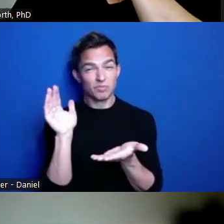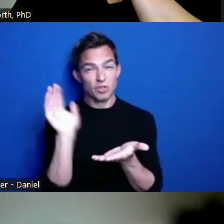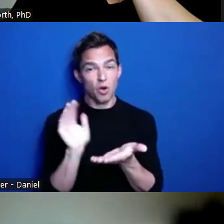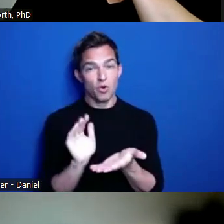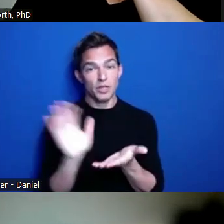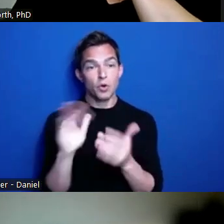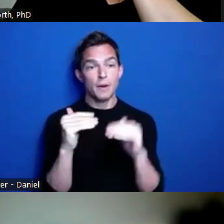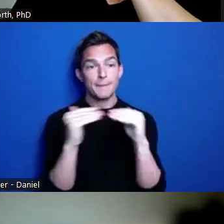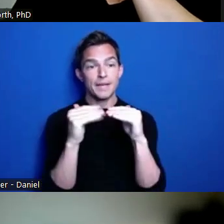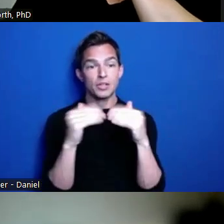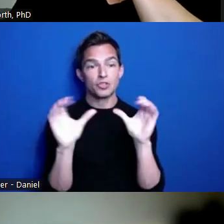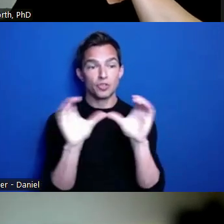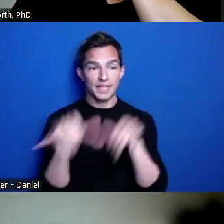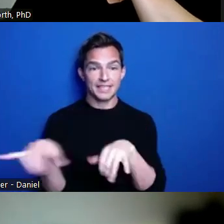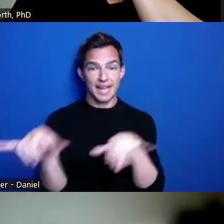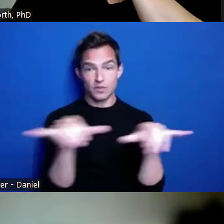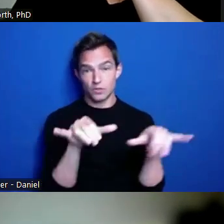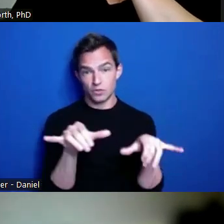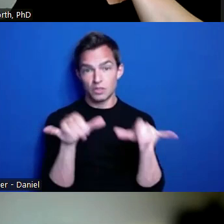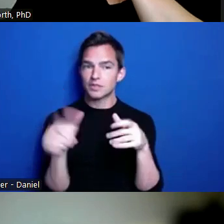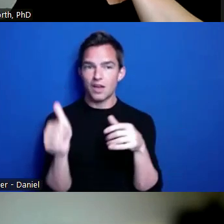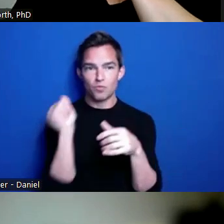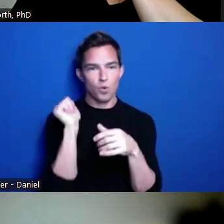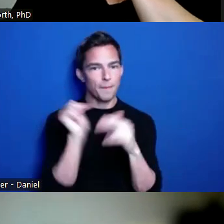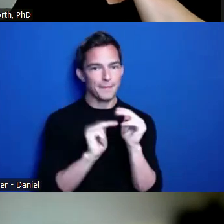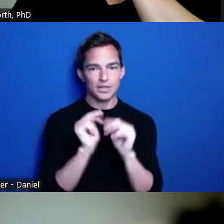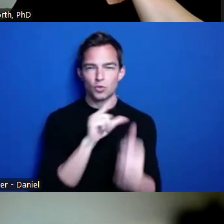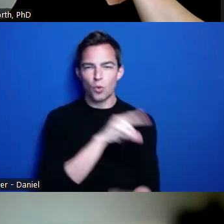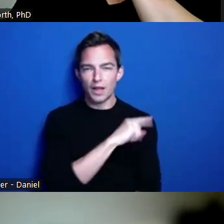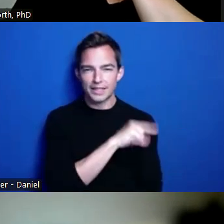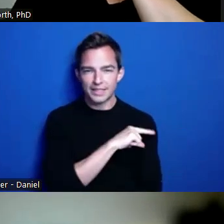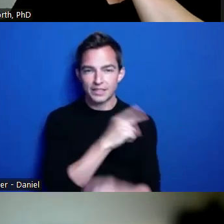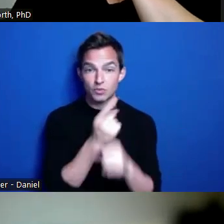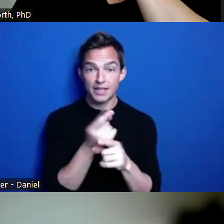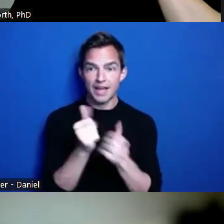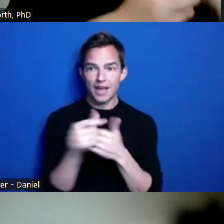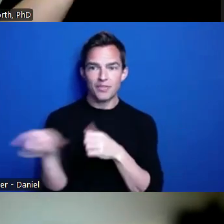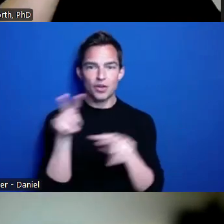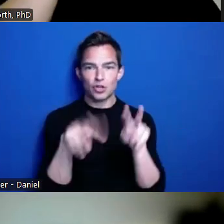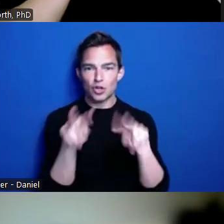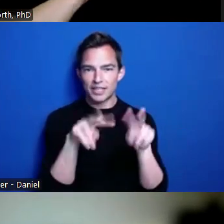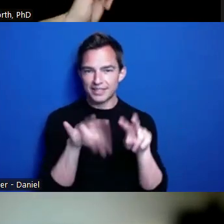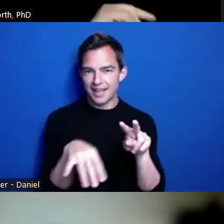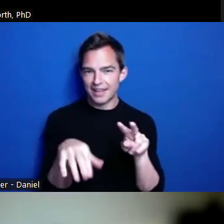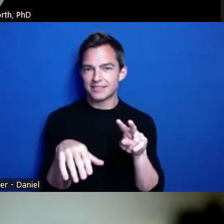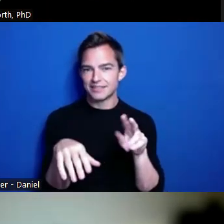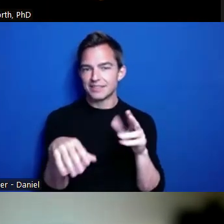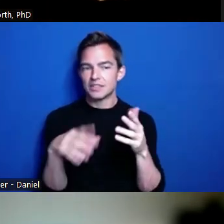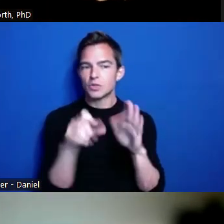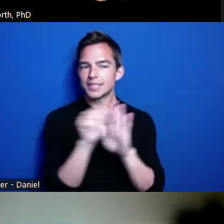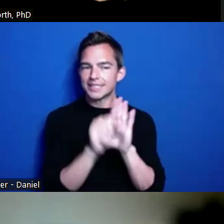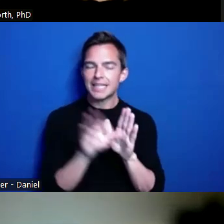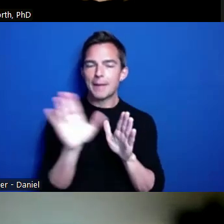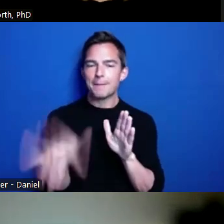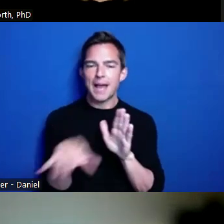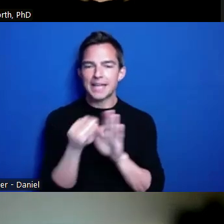peer certification standard. So that wouldn't build in quality, right, in terms of how they're looking at it and viewing it. So I think it's a state by state